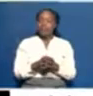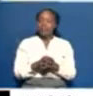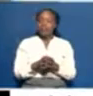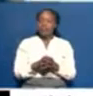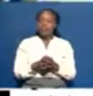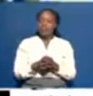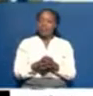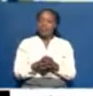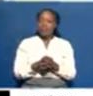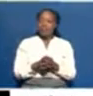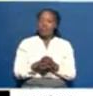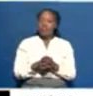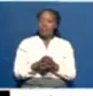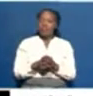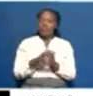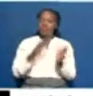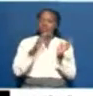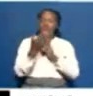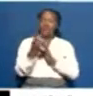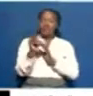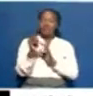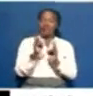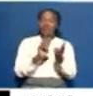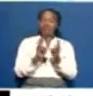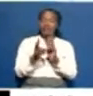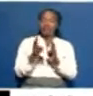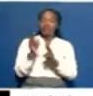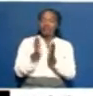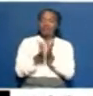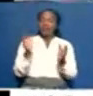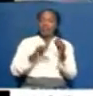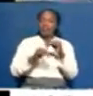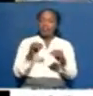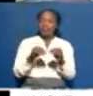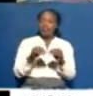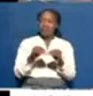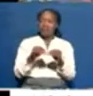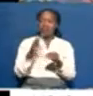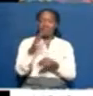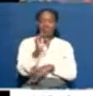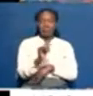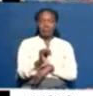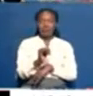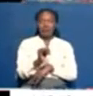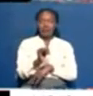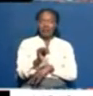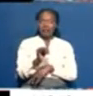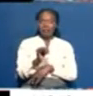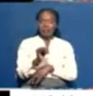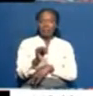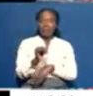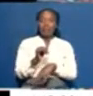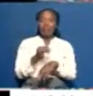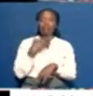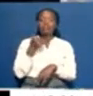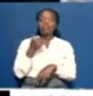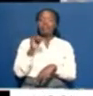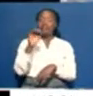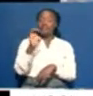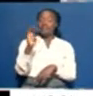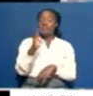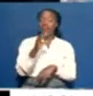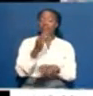As the country heads into the 2022 general elections, Chief Justice Martha Koome is calling on the IEBC to ensure